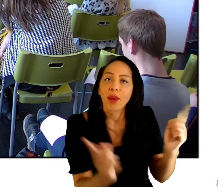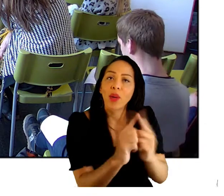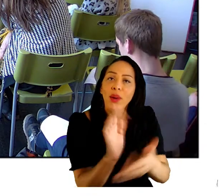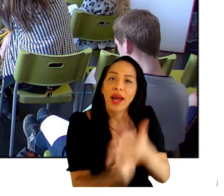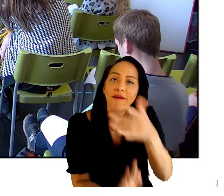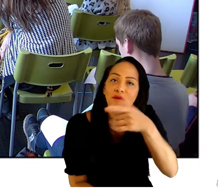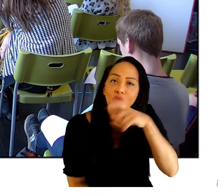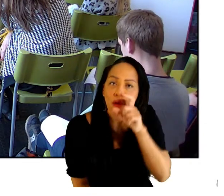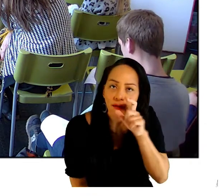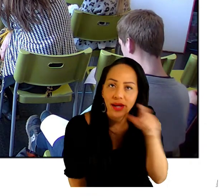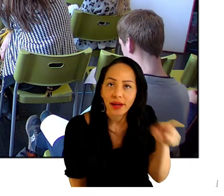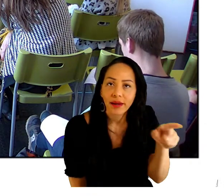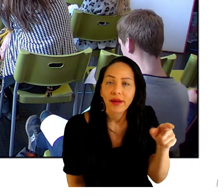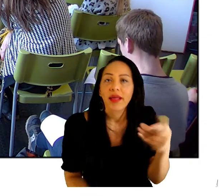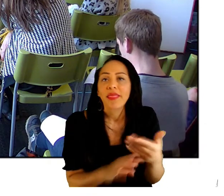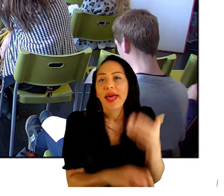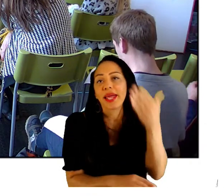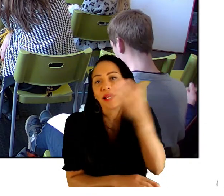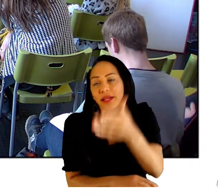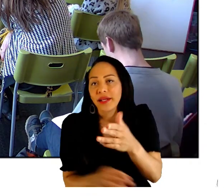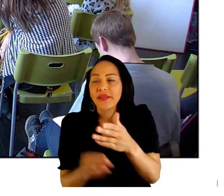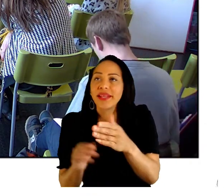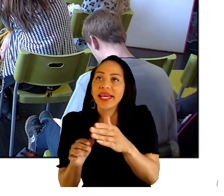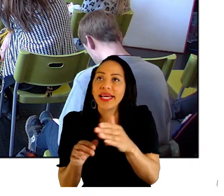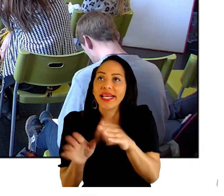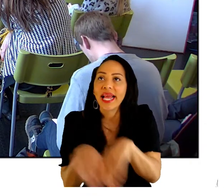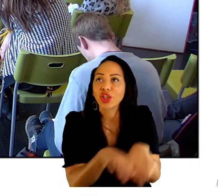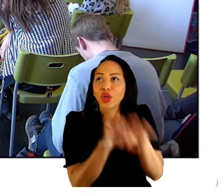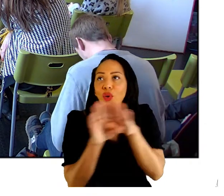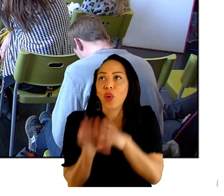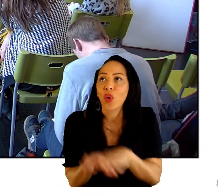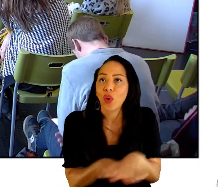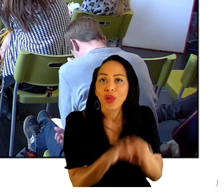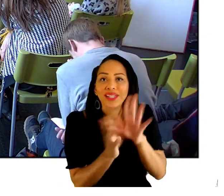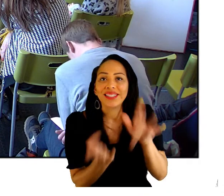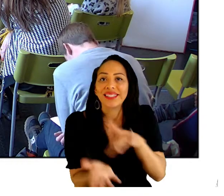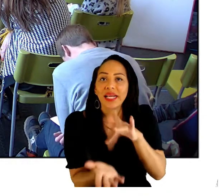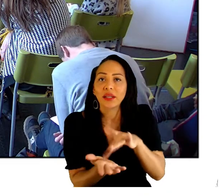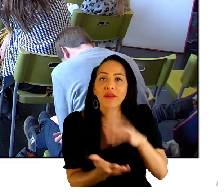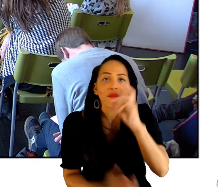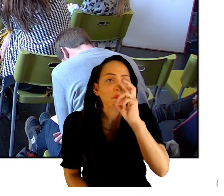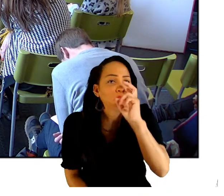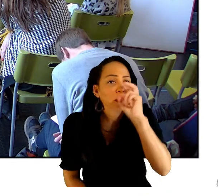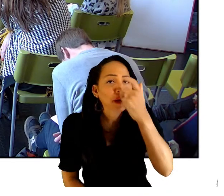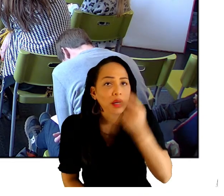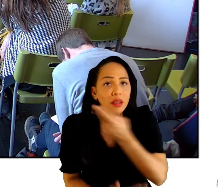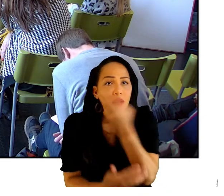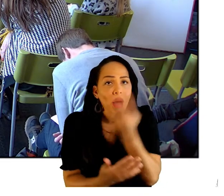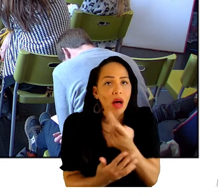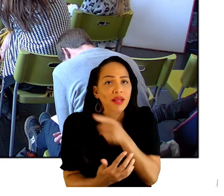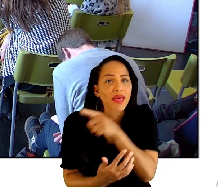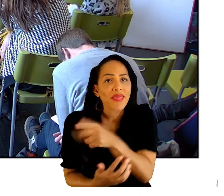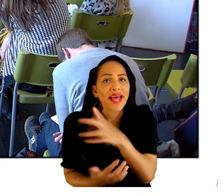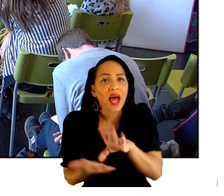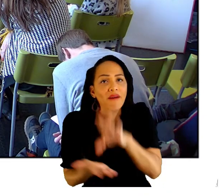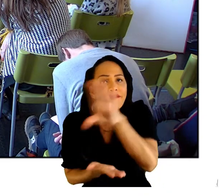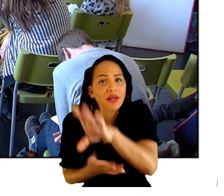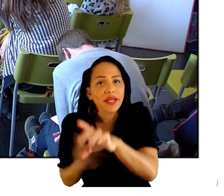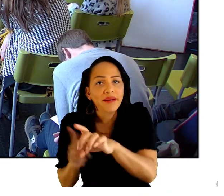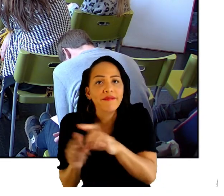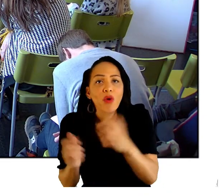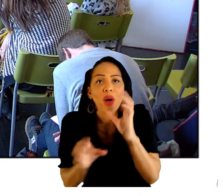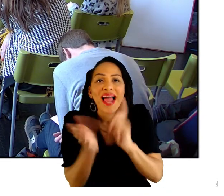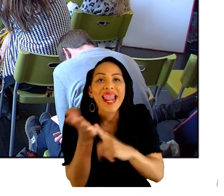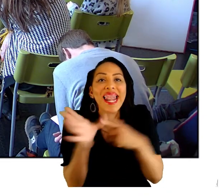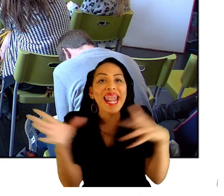What's now the National Centre for Circus Arts in London, they have a series of awards for experimentation called Lab Time. And I suggested to Natalie